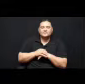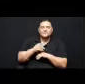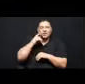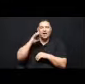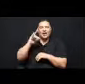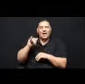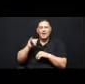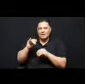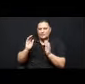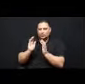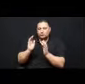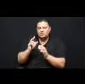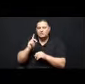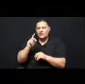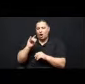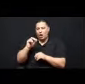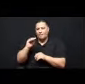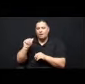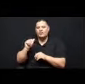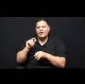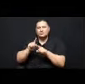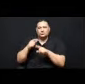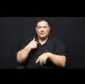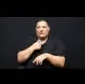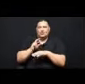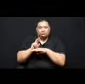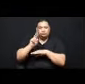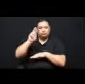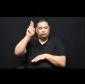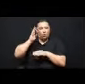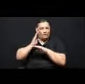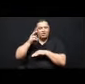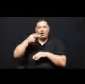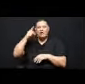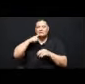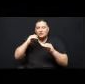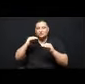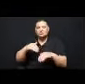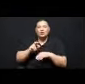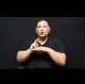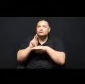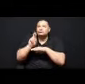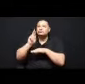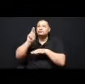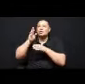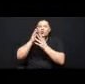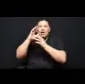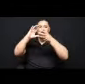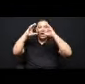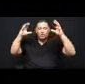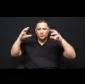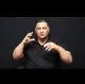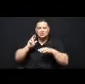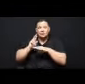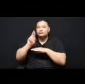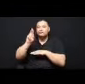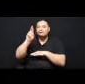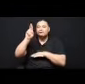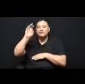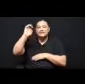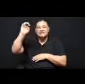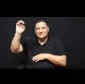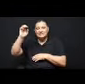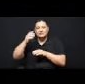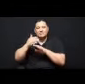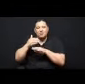desert. Through cotton ball clouds and dark Canadian geese, before we pierced the exosphere like